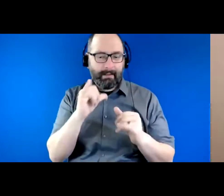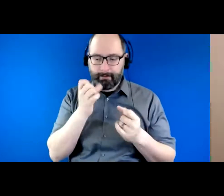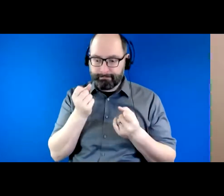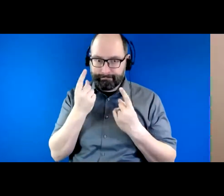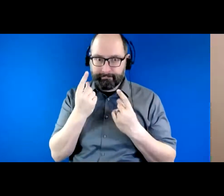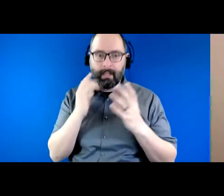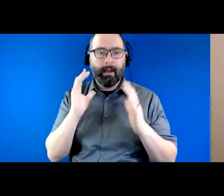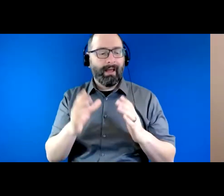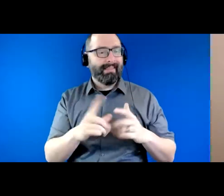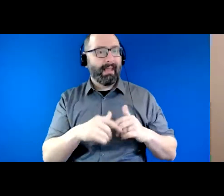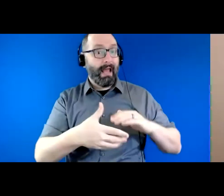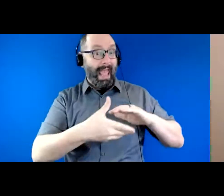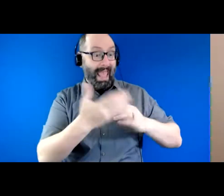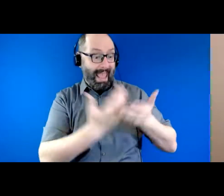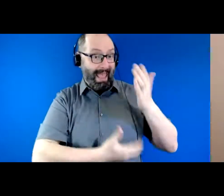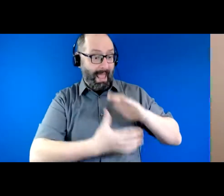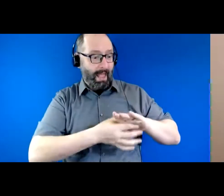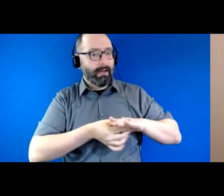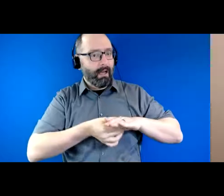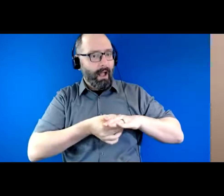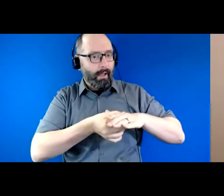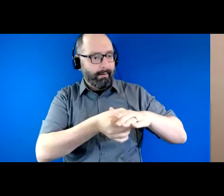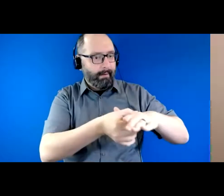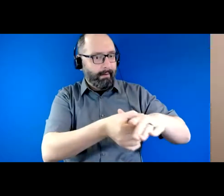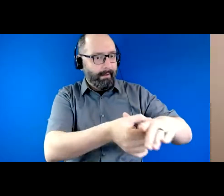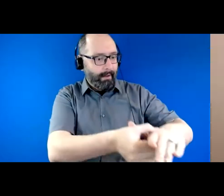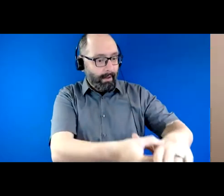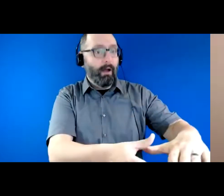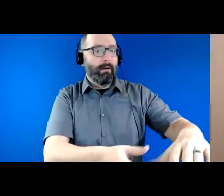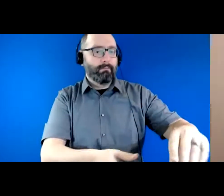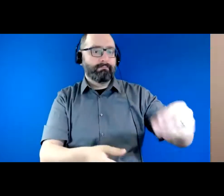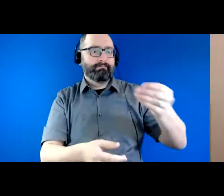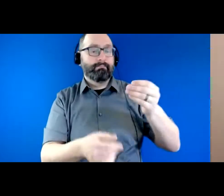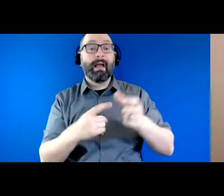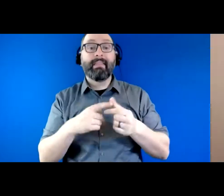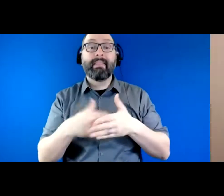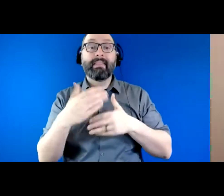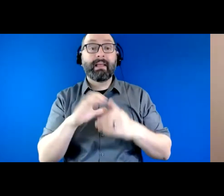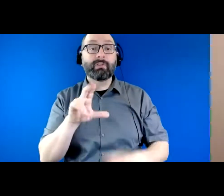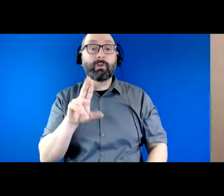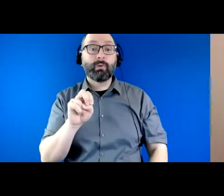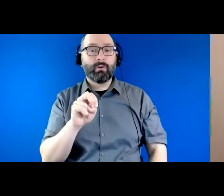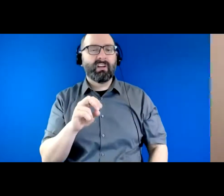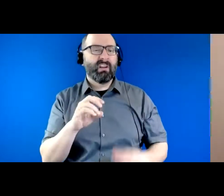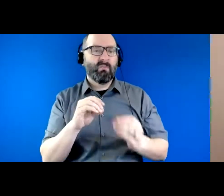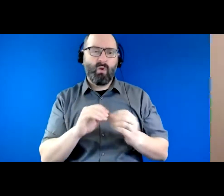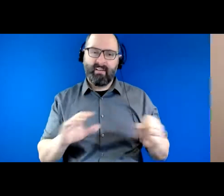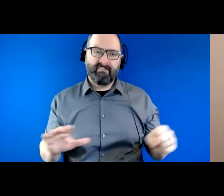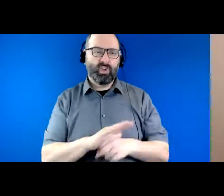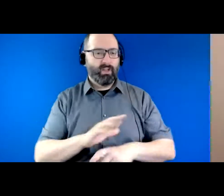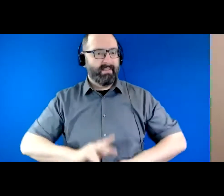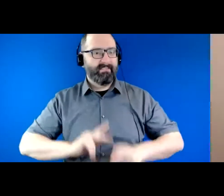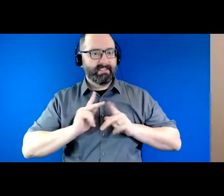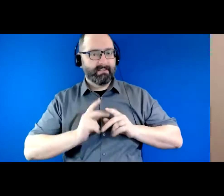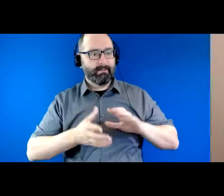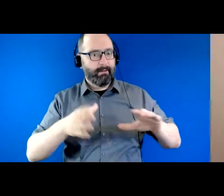kind of help guide their hand over to where they need to be. And then the next level of cueing would be kind of more full physical assist to complete